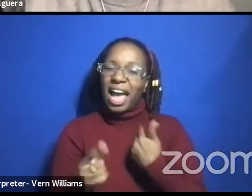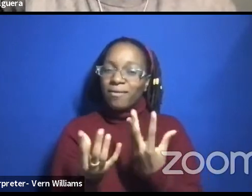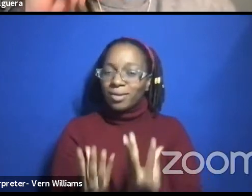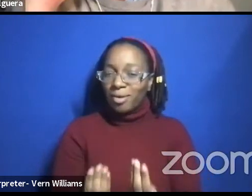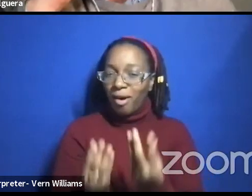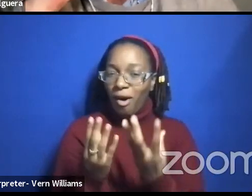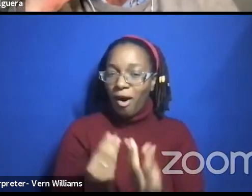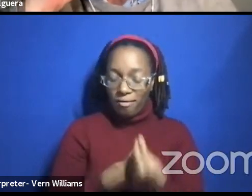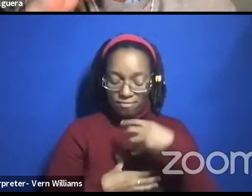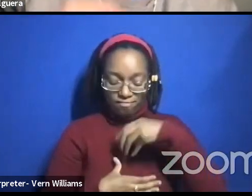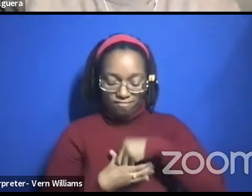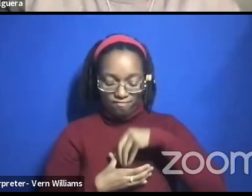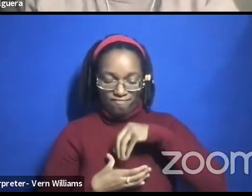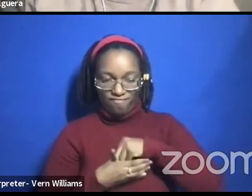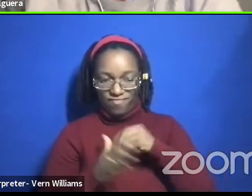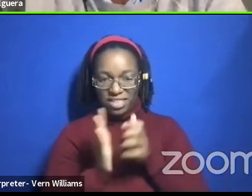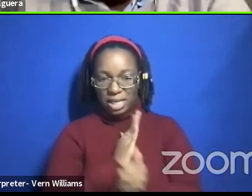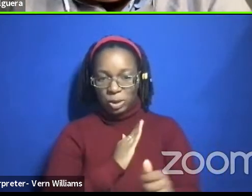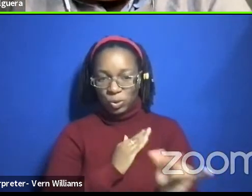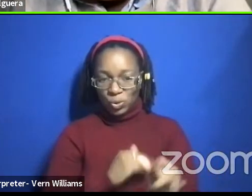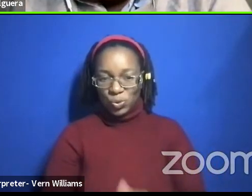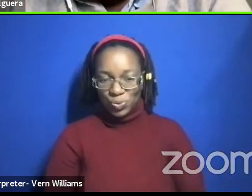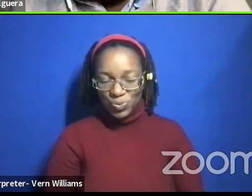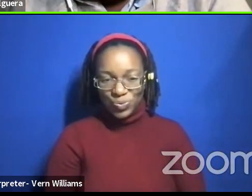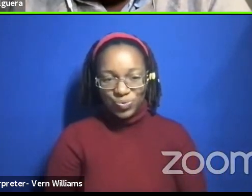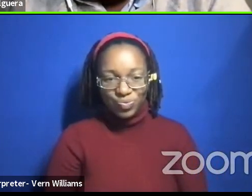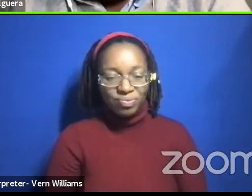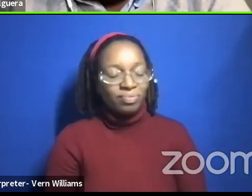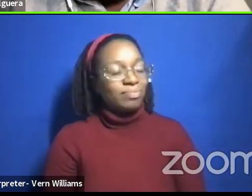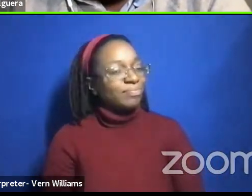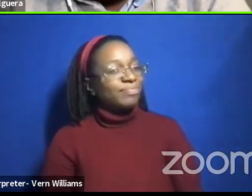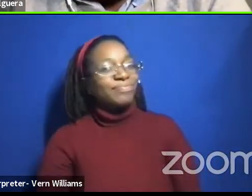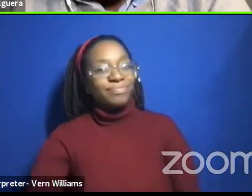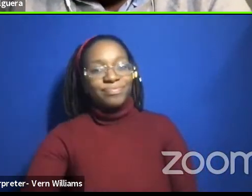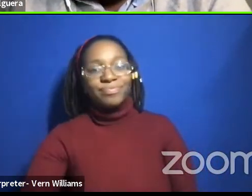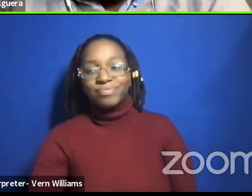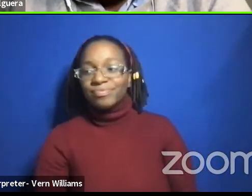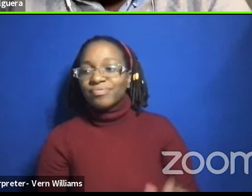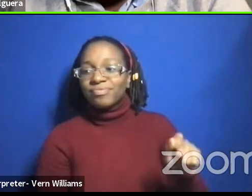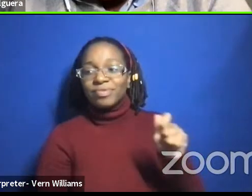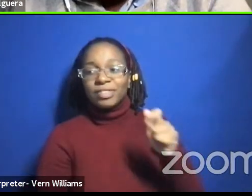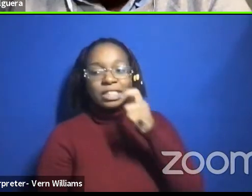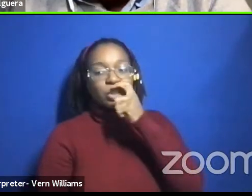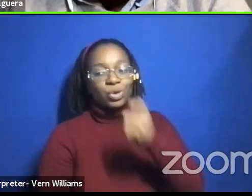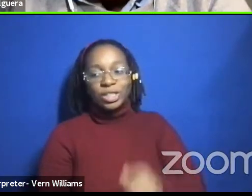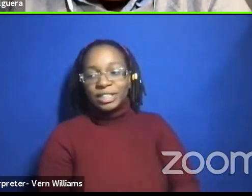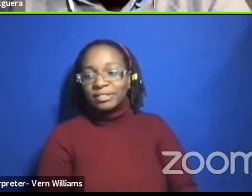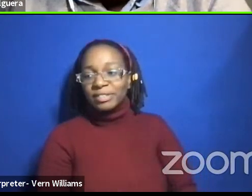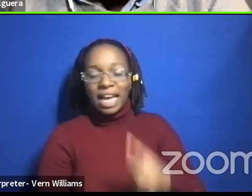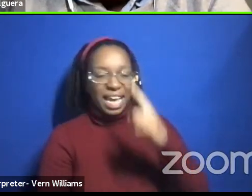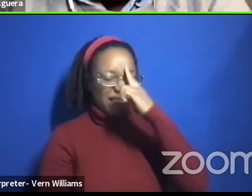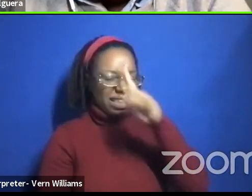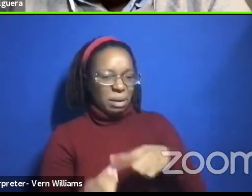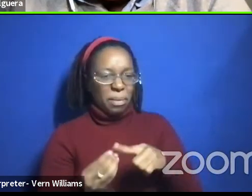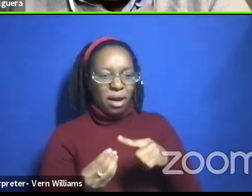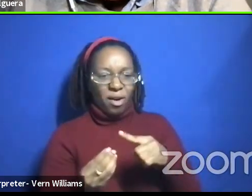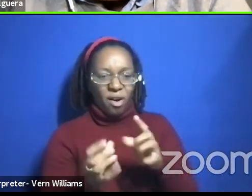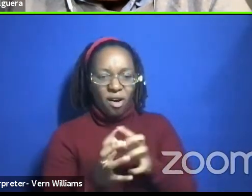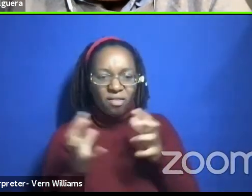interpersonal skills. Yeah, you know, it's an interesting thing, Sheetal. I mean, I think about this a lot, but